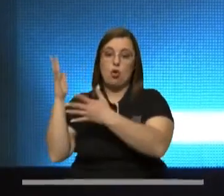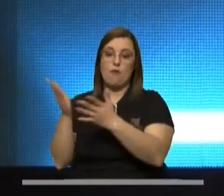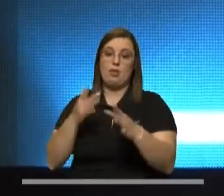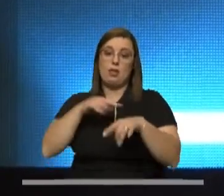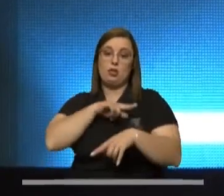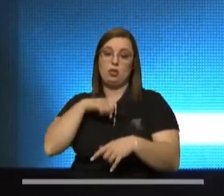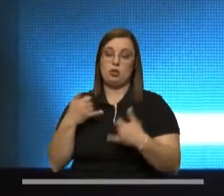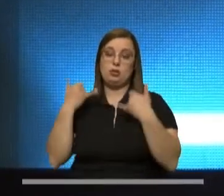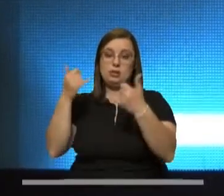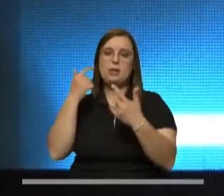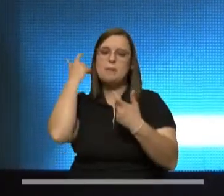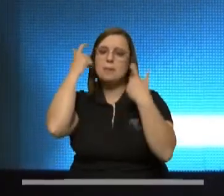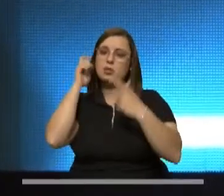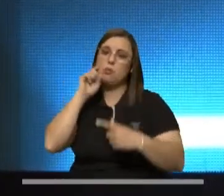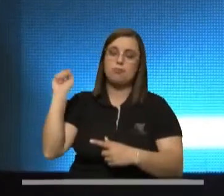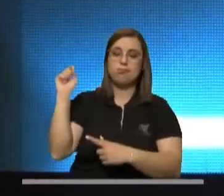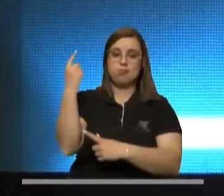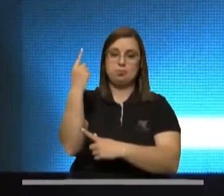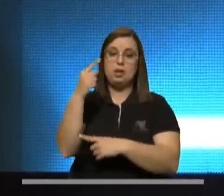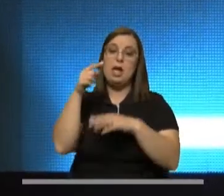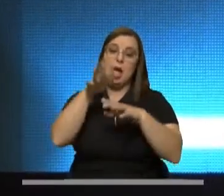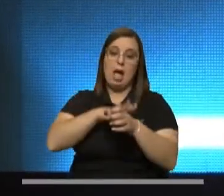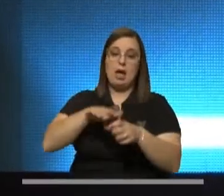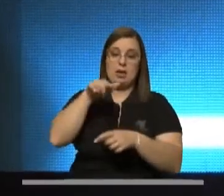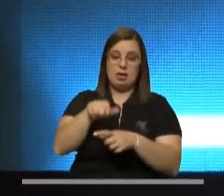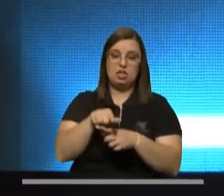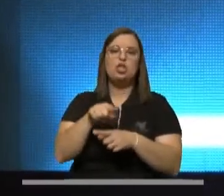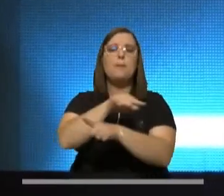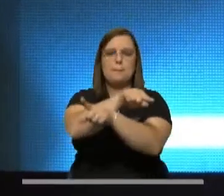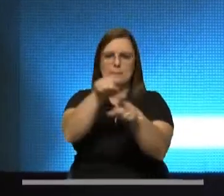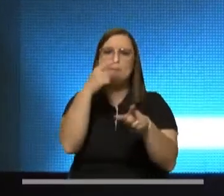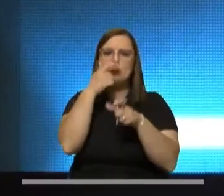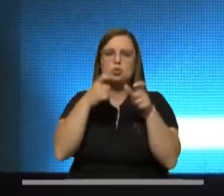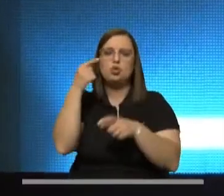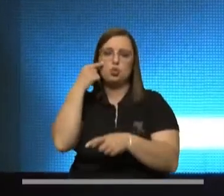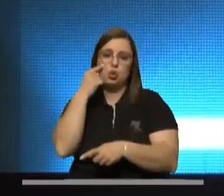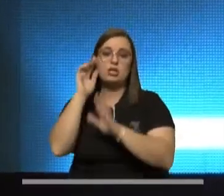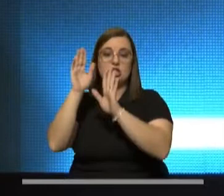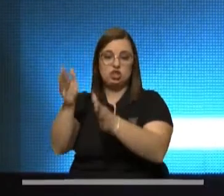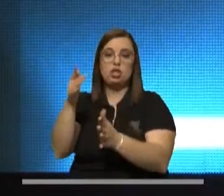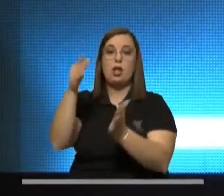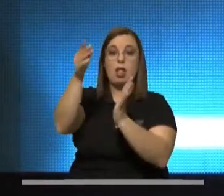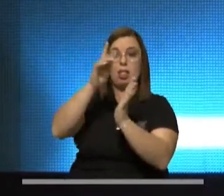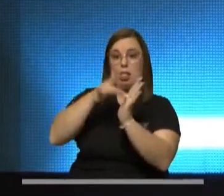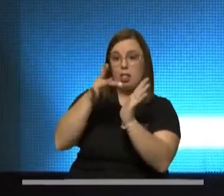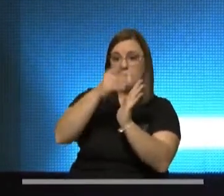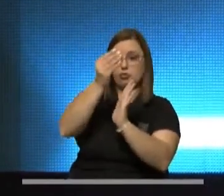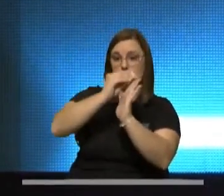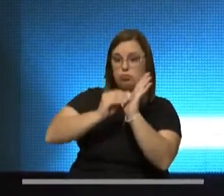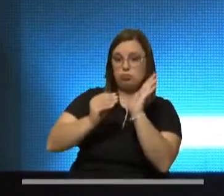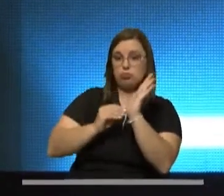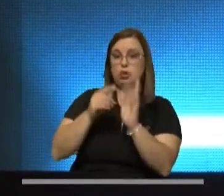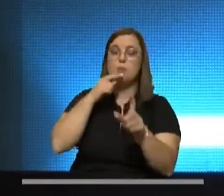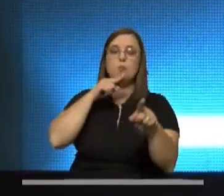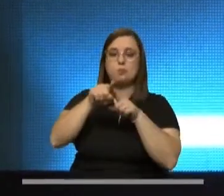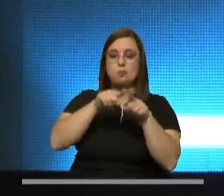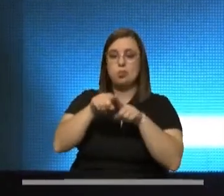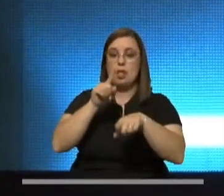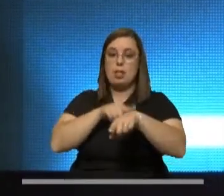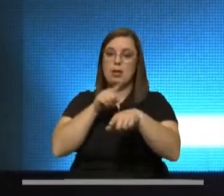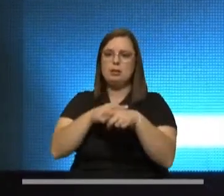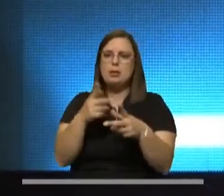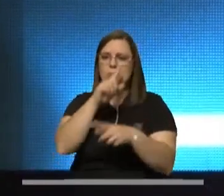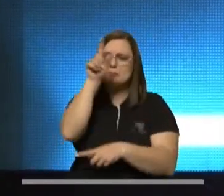Our guest speaker is one of the greatest thinkers on earth. You all know him. He's the author of books such as Political for